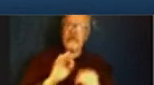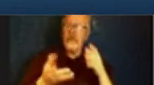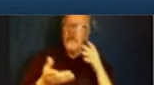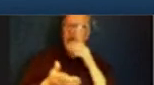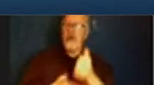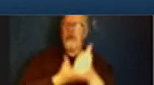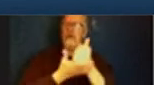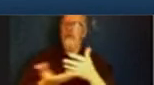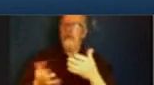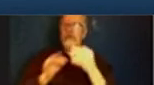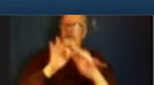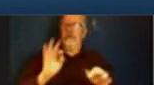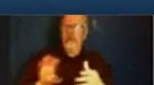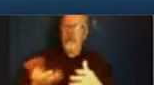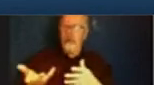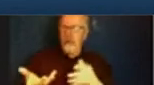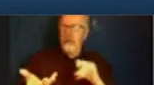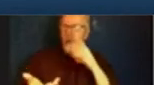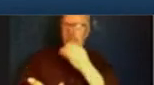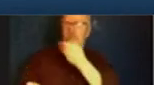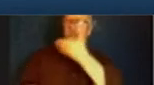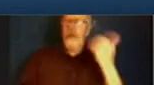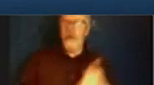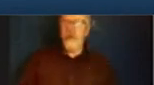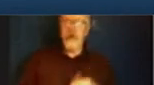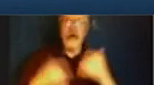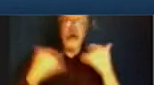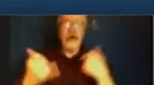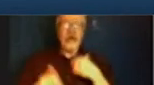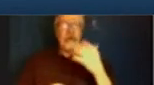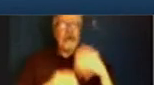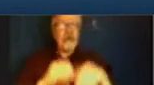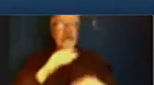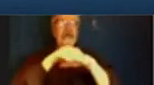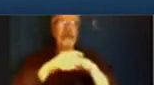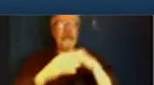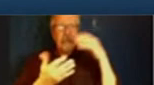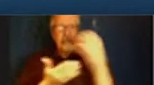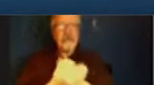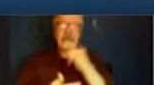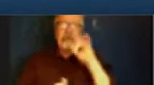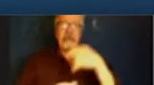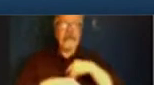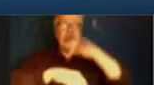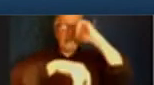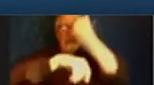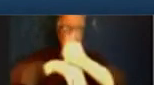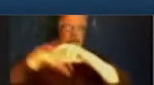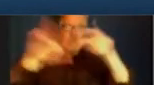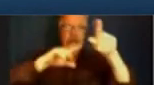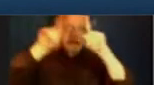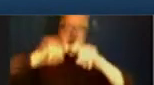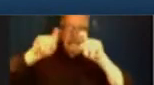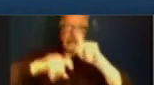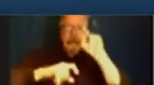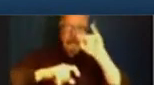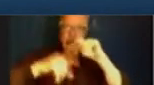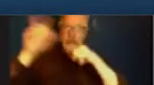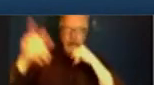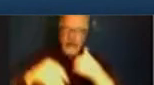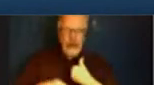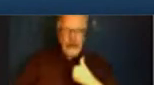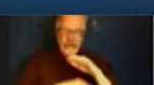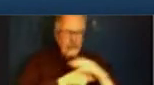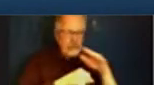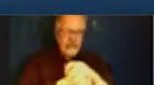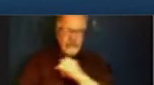like to maximize those opportunities. If we have the site and we have the test kits, we'd like to solve that problem. So maybe I can just direct